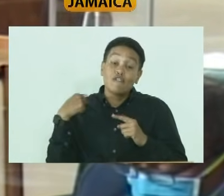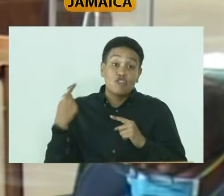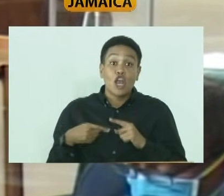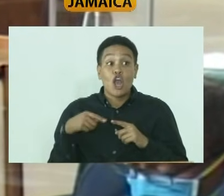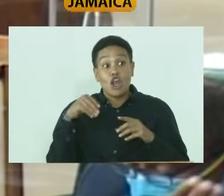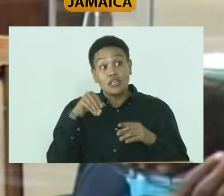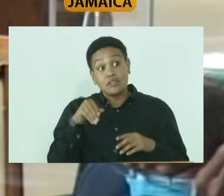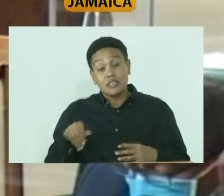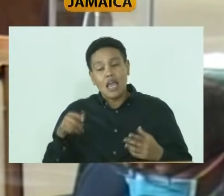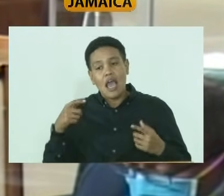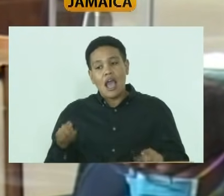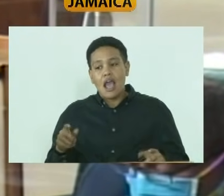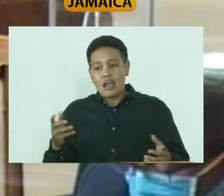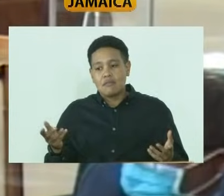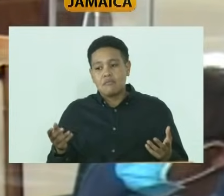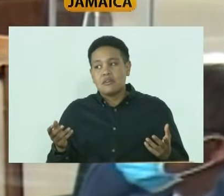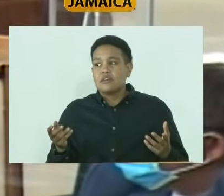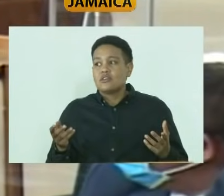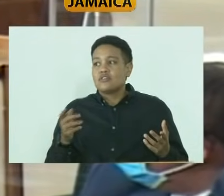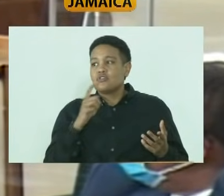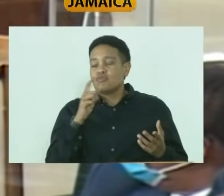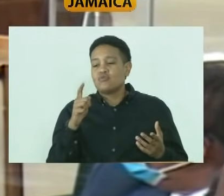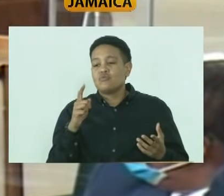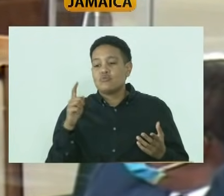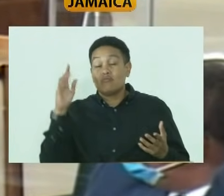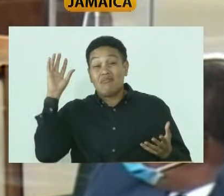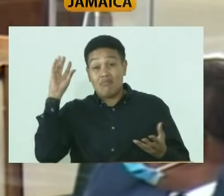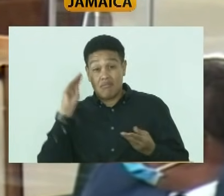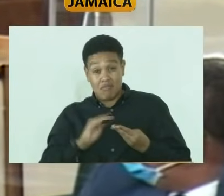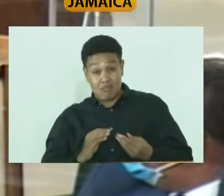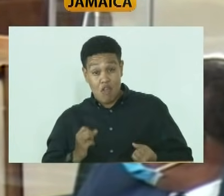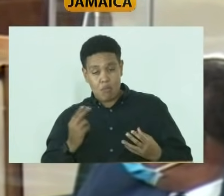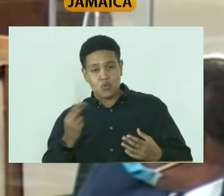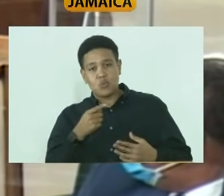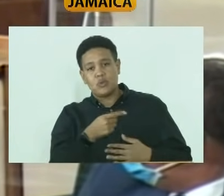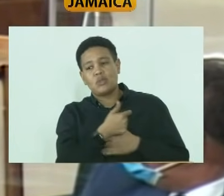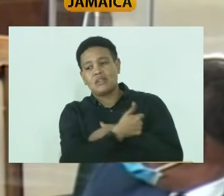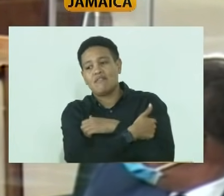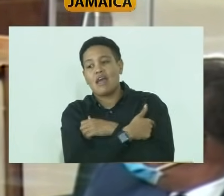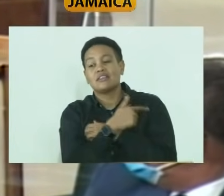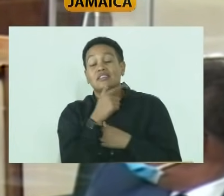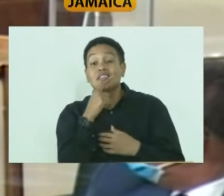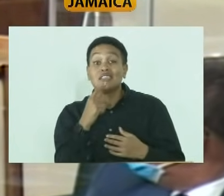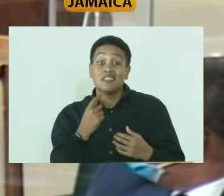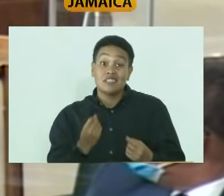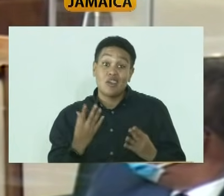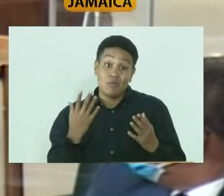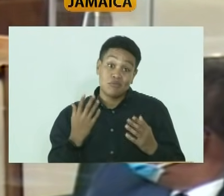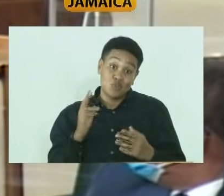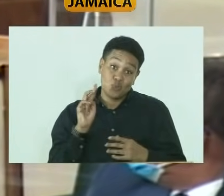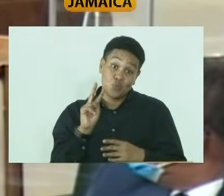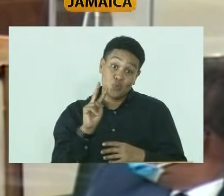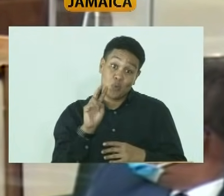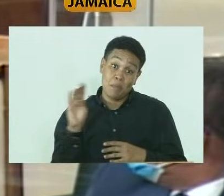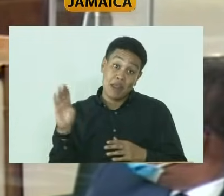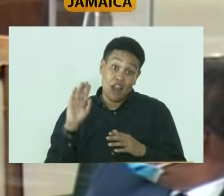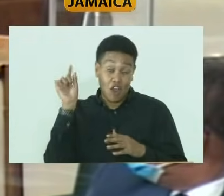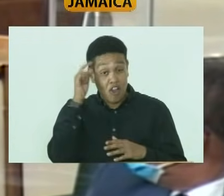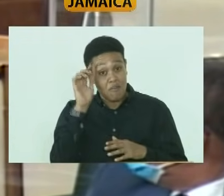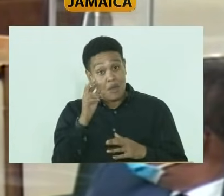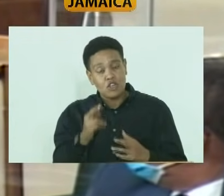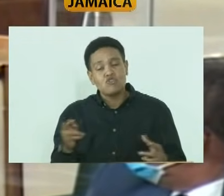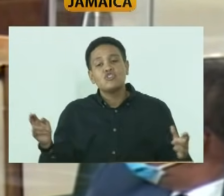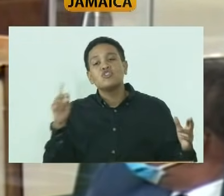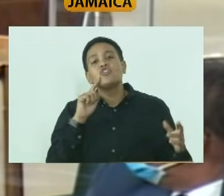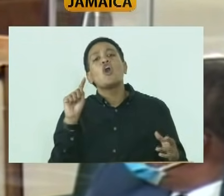expenditure to account for the use of those vaccines. And accordingly, $2 billion of the government's resources